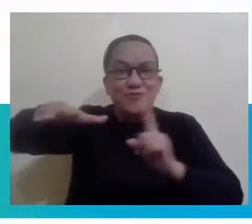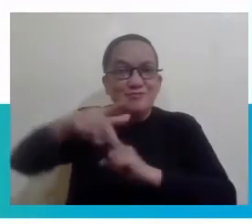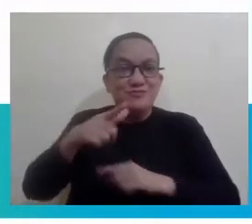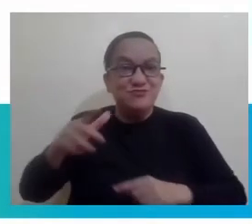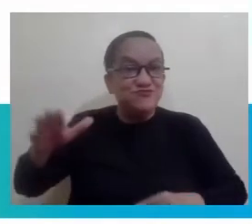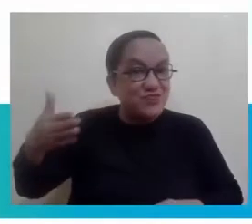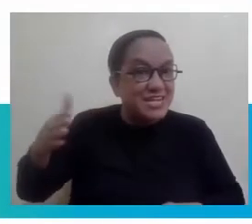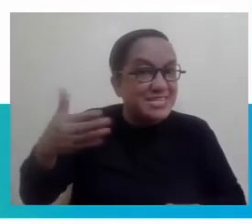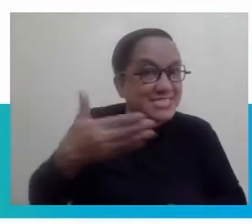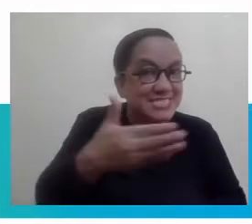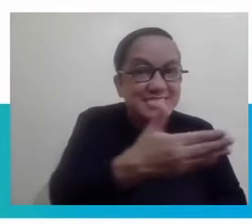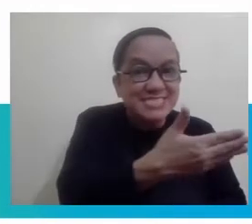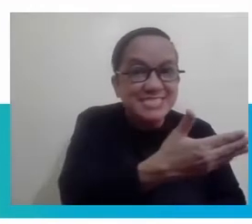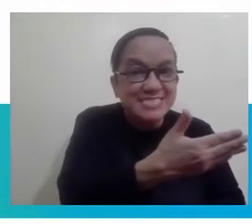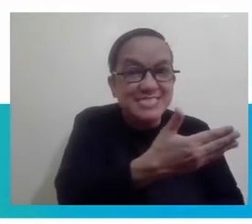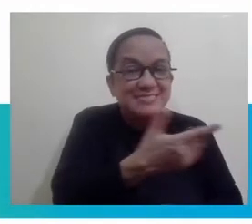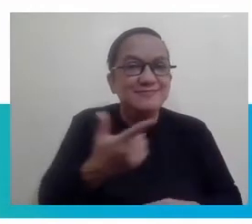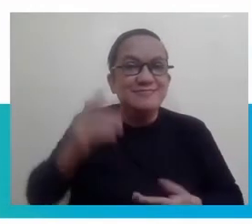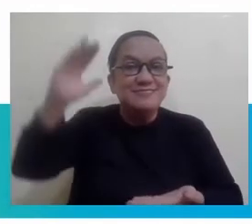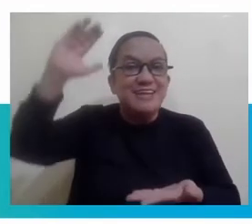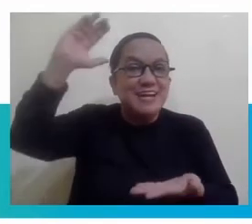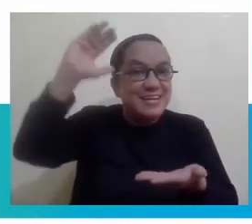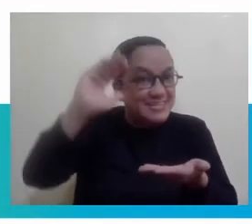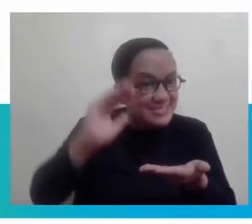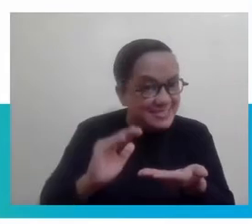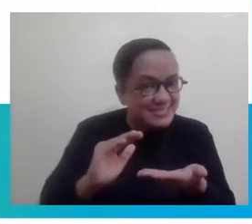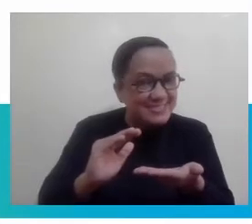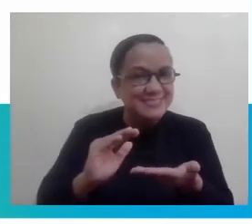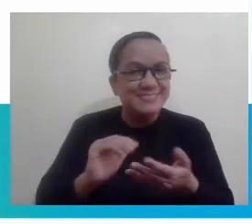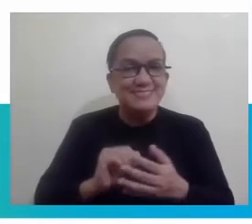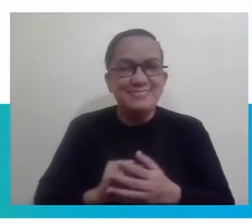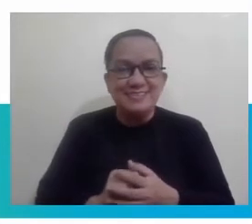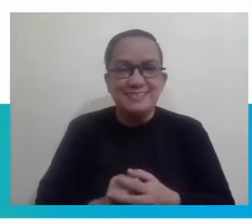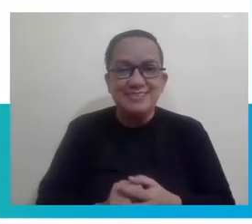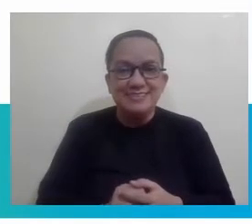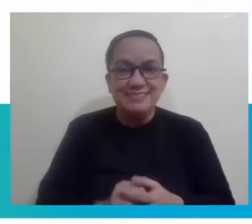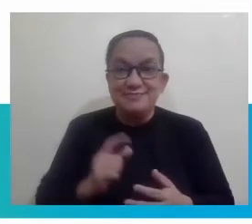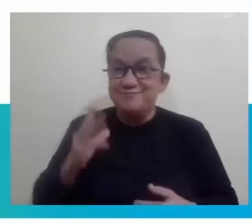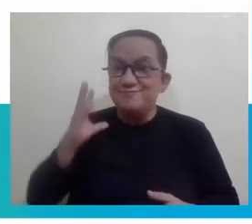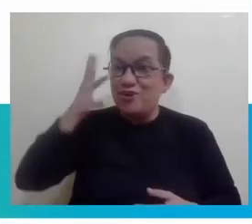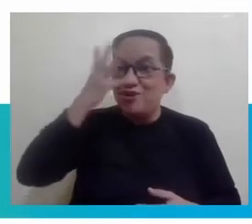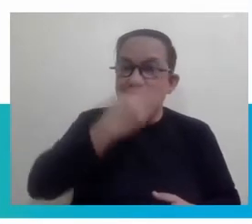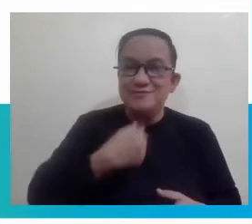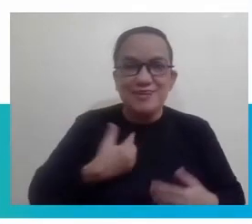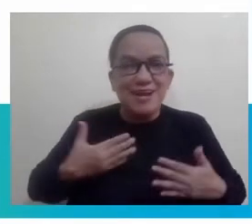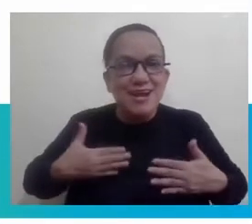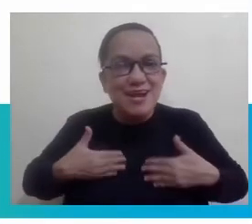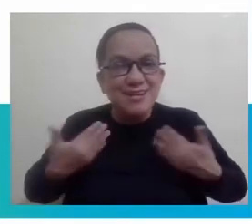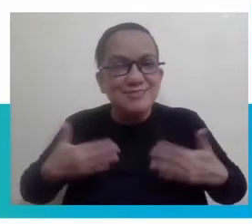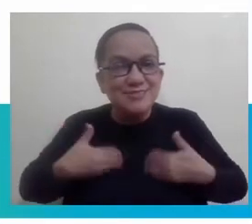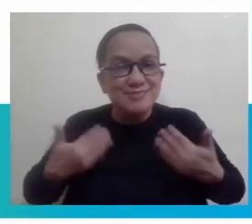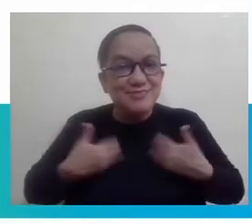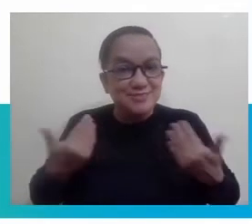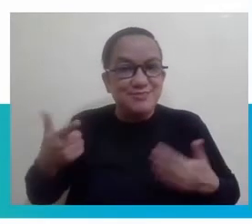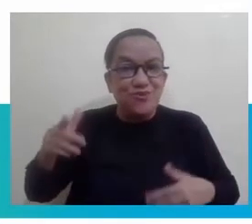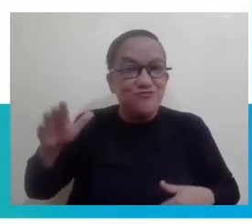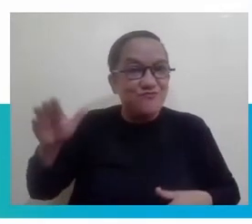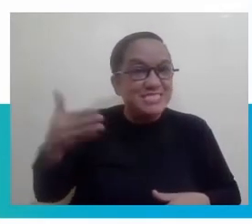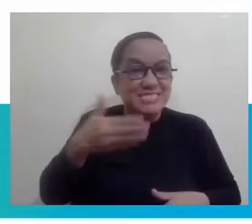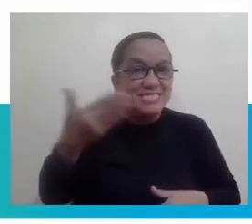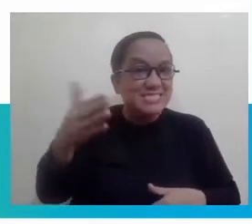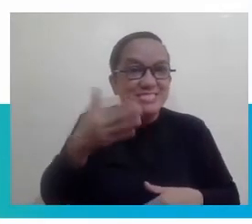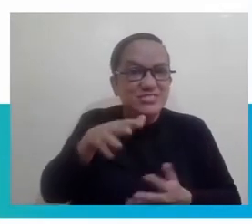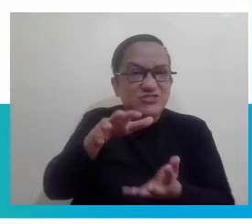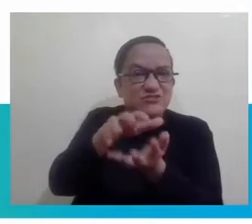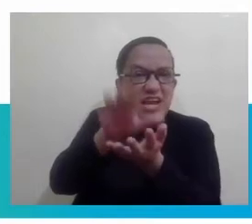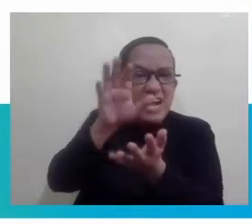you, Anna. I love it when you say, and the whale sharks will be happier. Puts a smile in my heart and my face, I guess. Okay, I know that